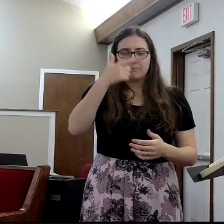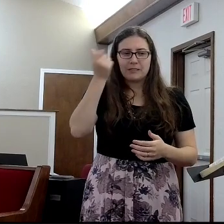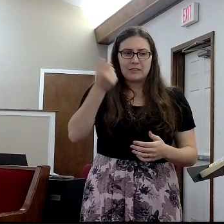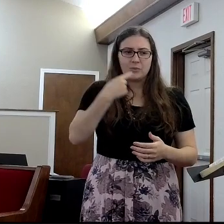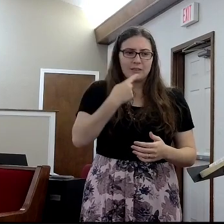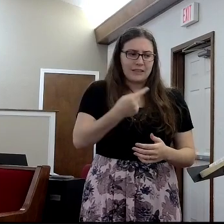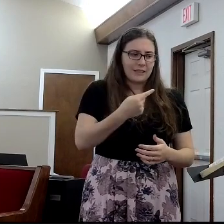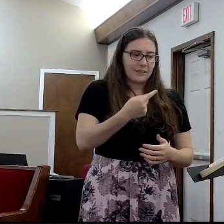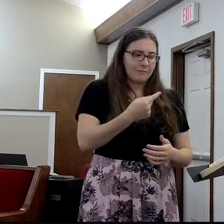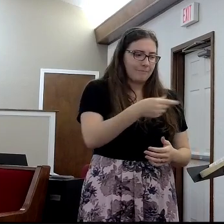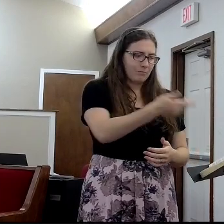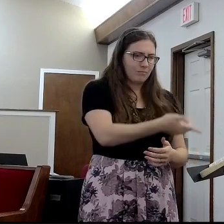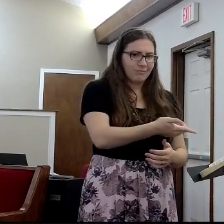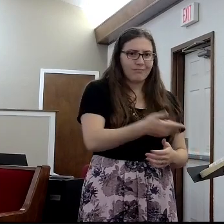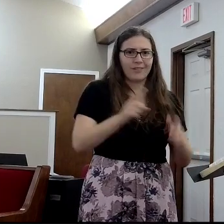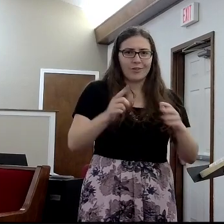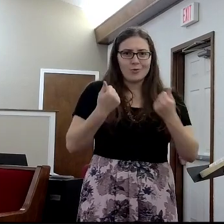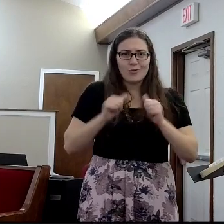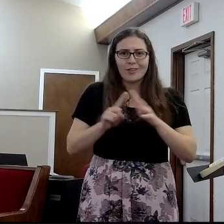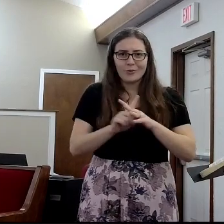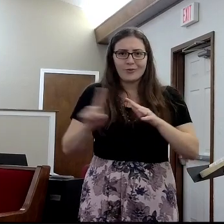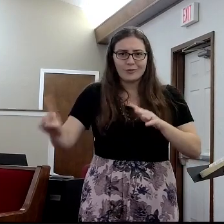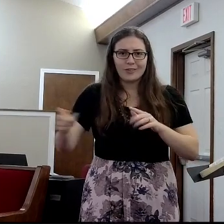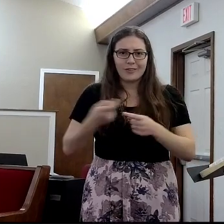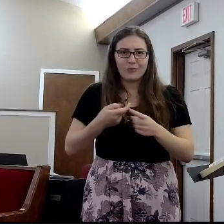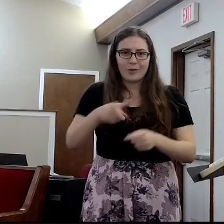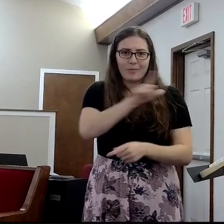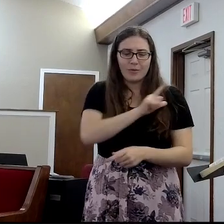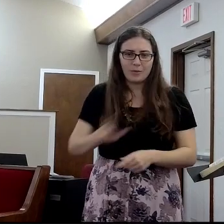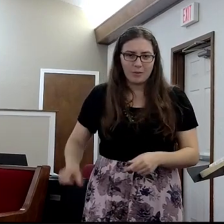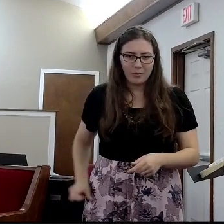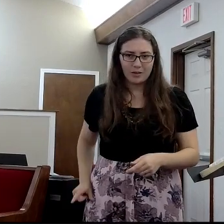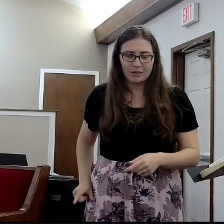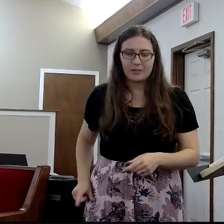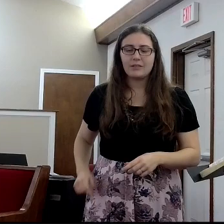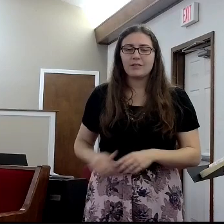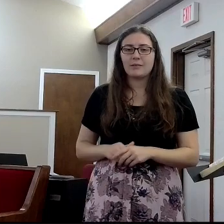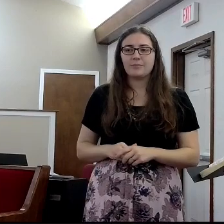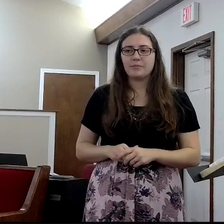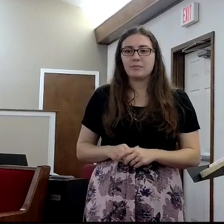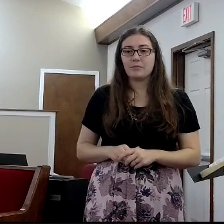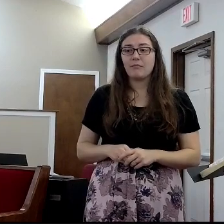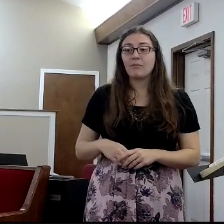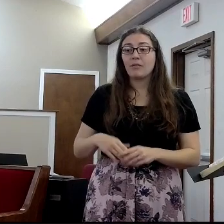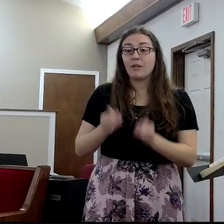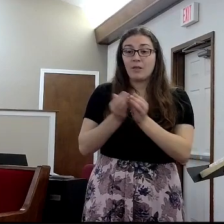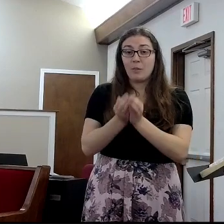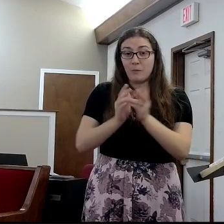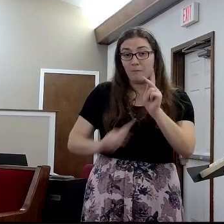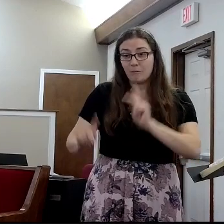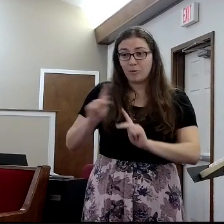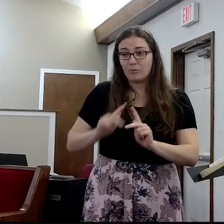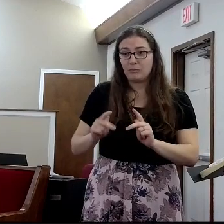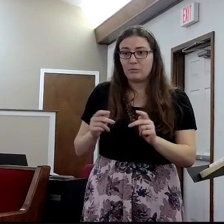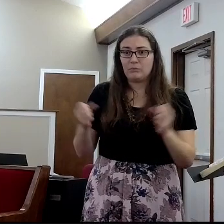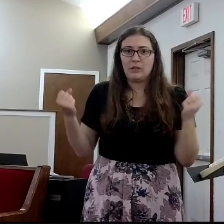he told them that he fled from the presence of the Lord. But now the mariners are starting to have a fear of the Lord. It says